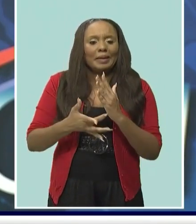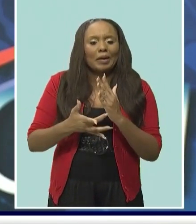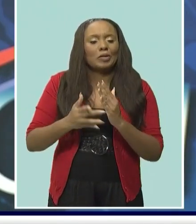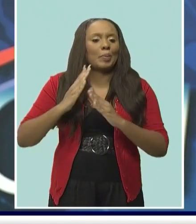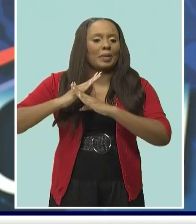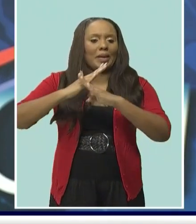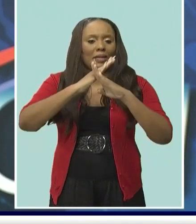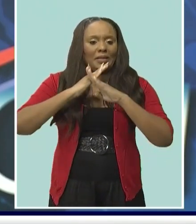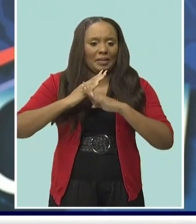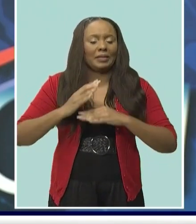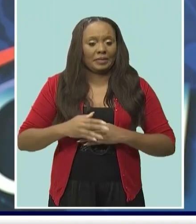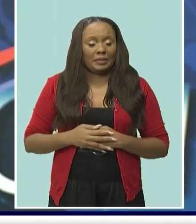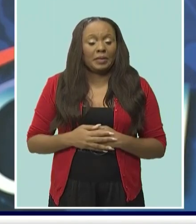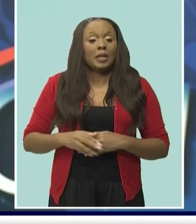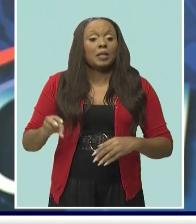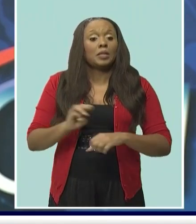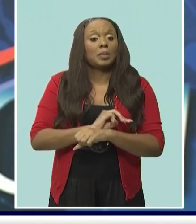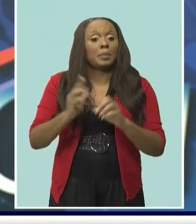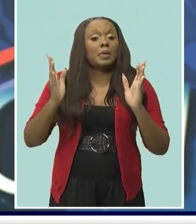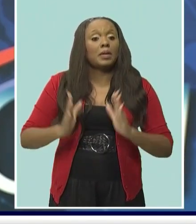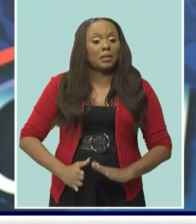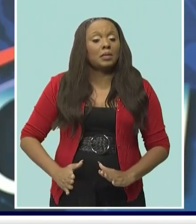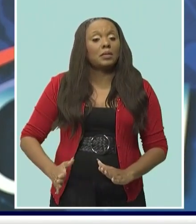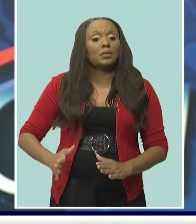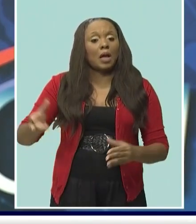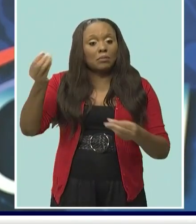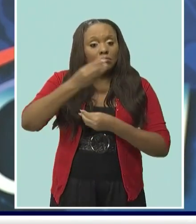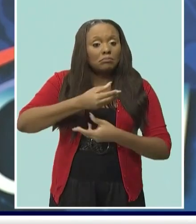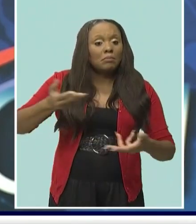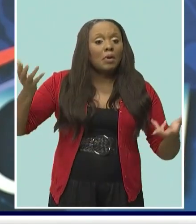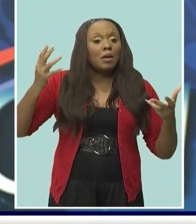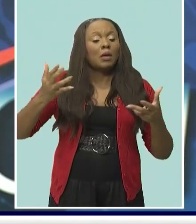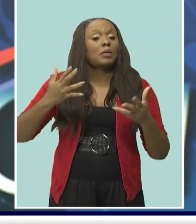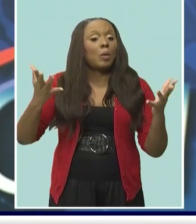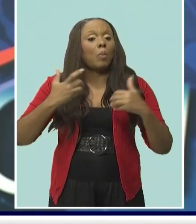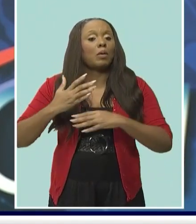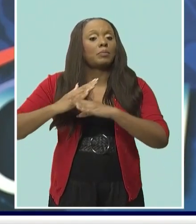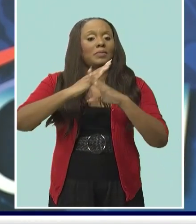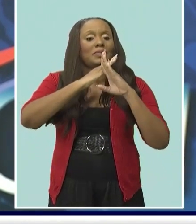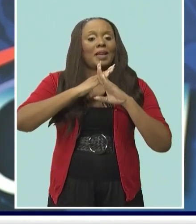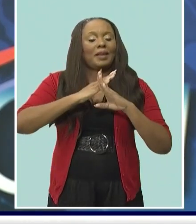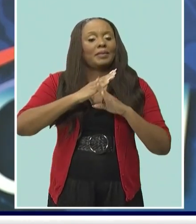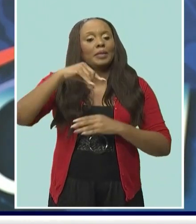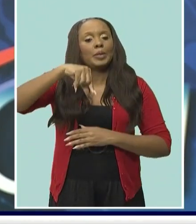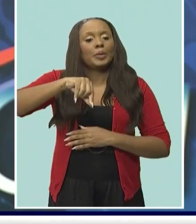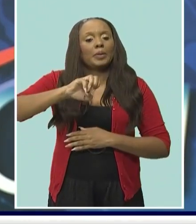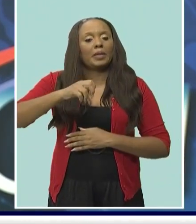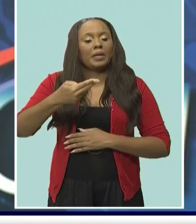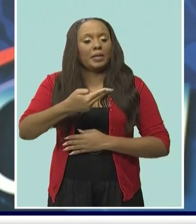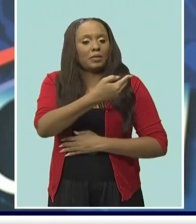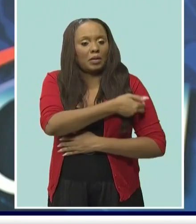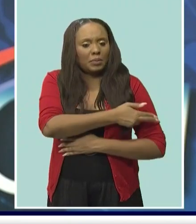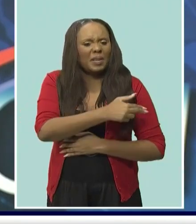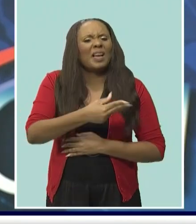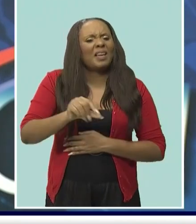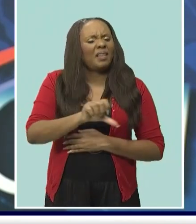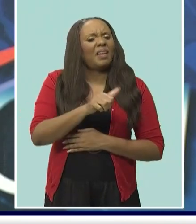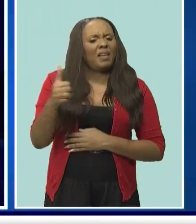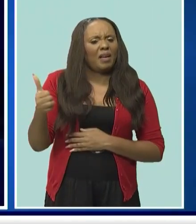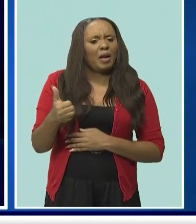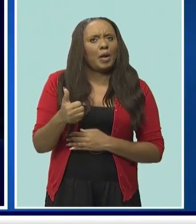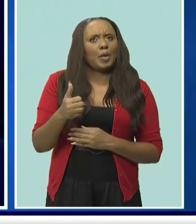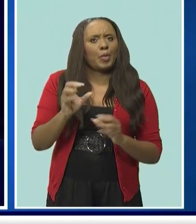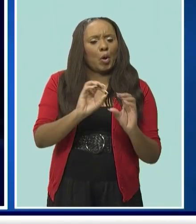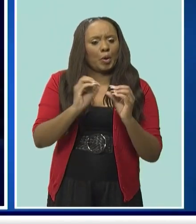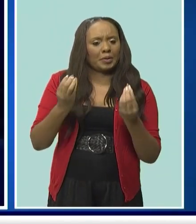light of the Queen Elizabeth Hospital and defense in this area generally, says they're partnering with them at a good time.